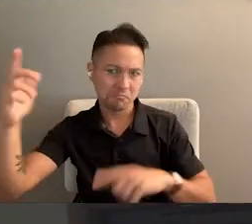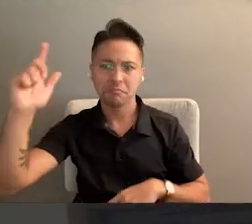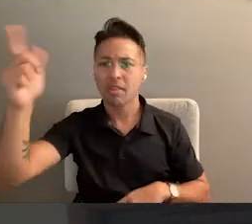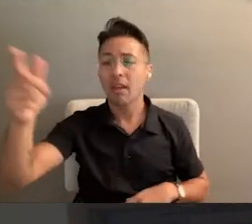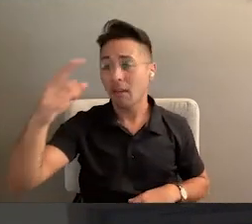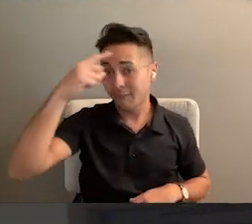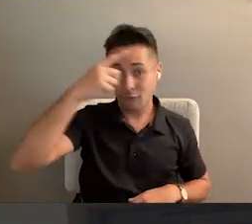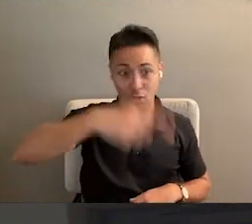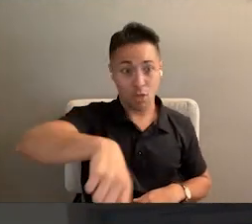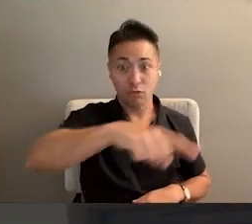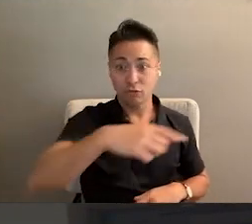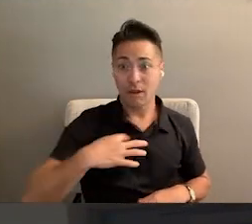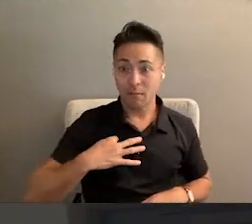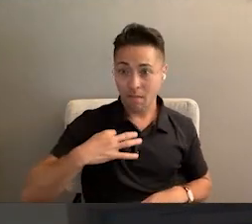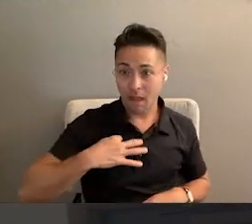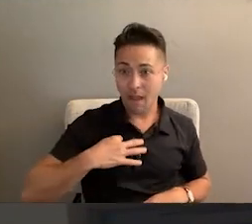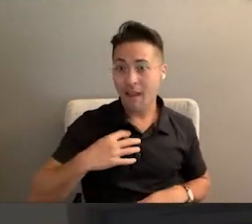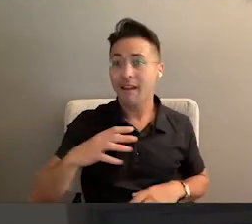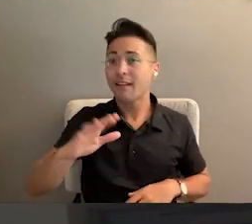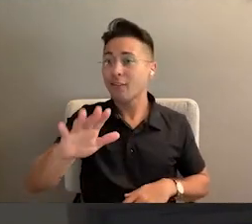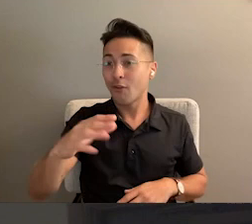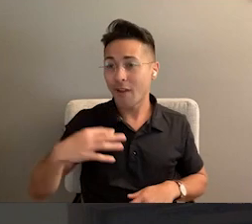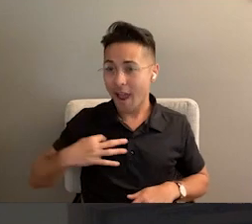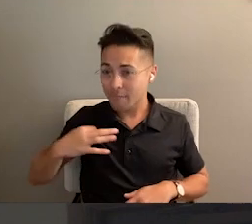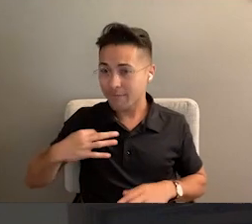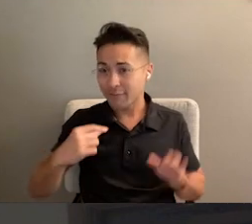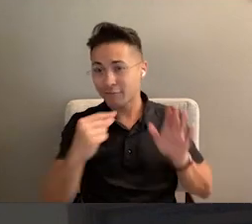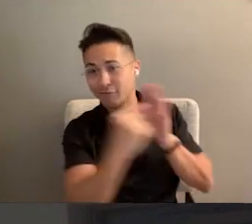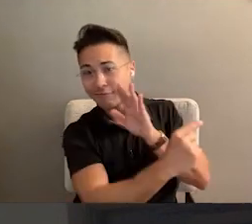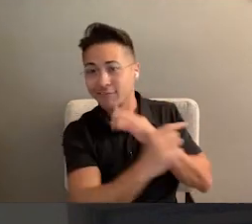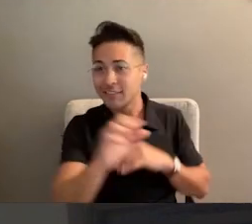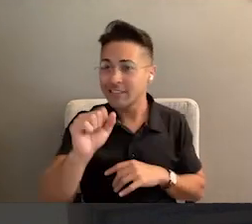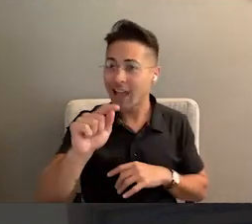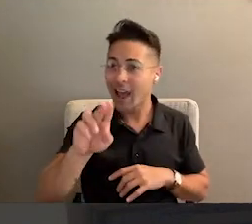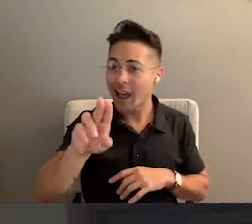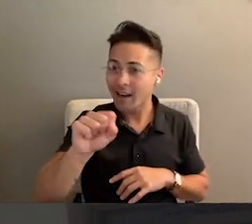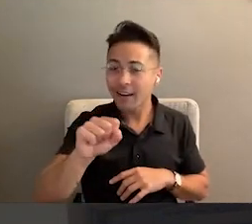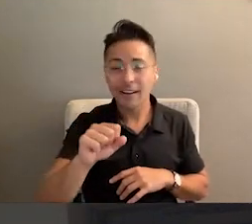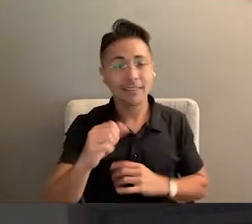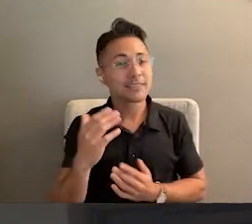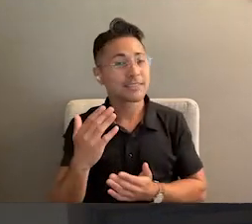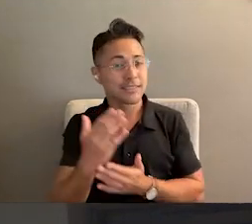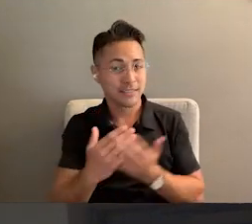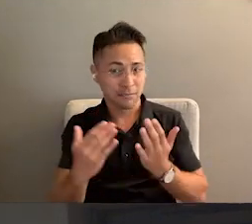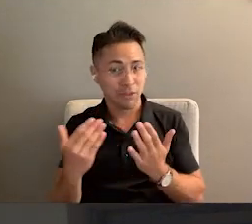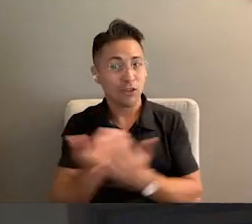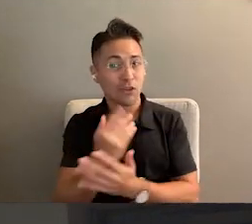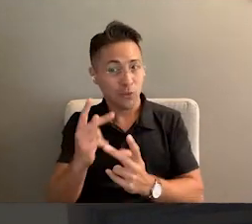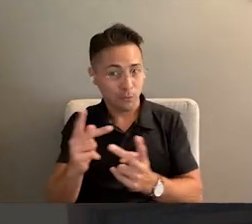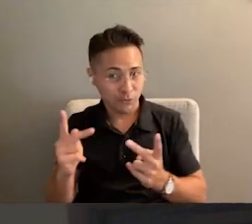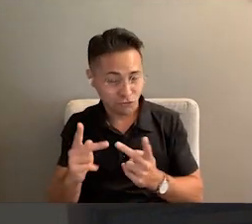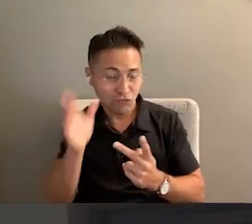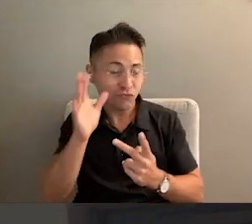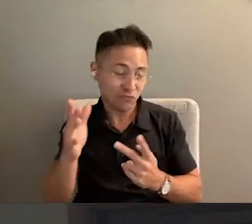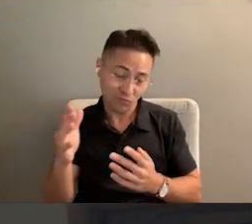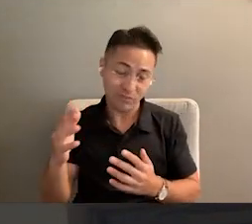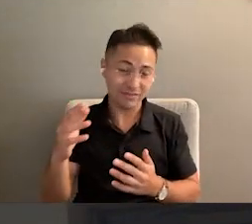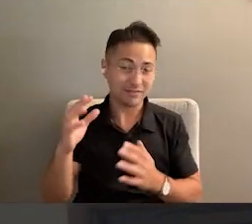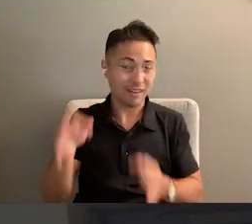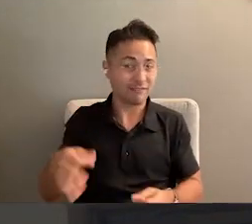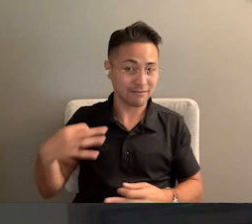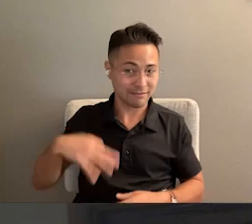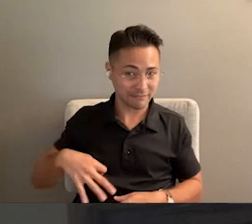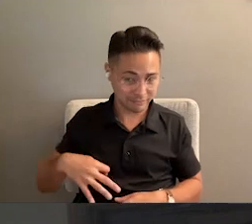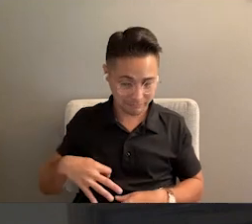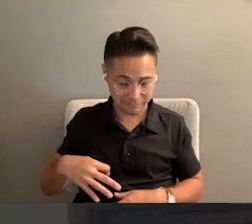expanding. I'll talk a little bit about that later, because those of you who are applying or in application status, some of those new